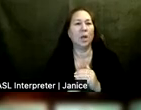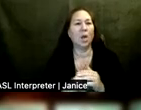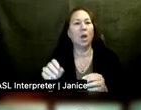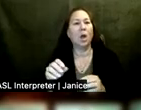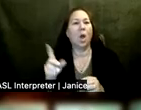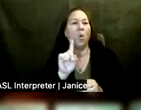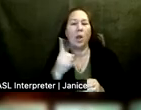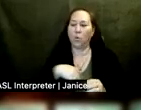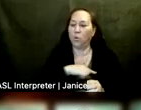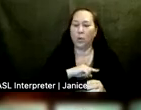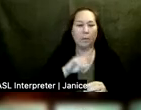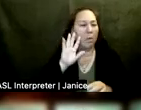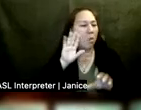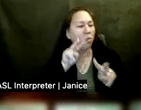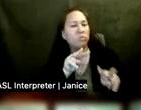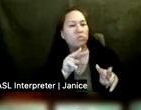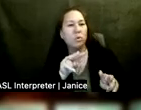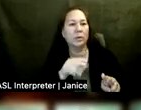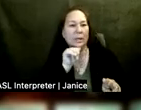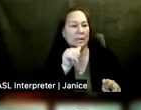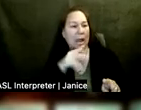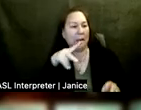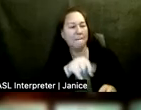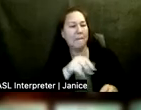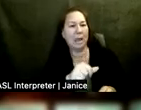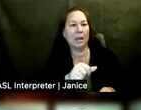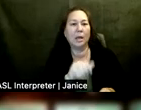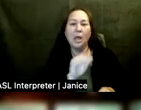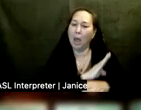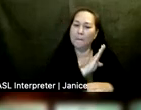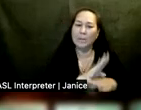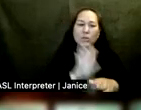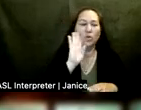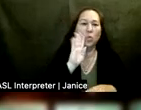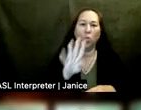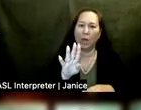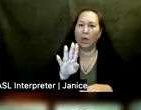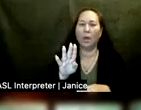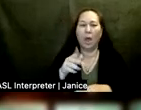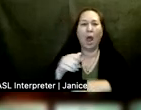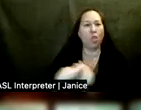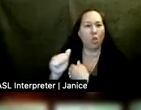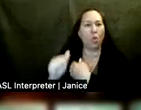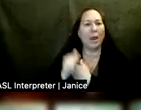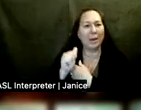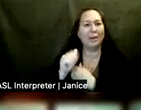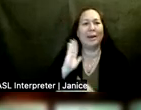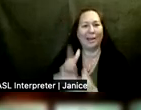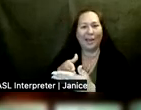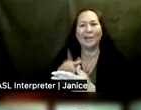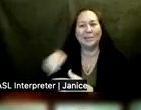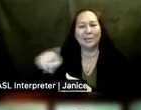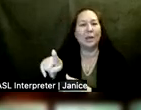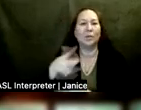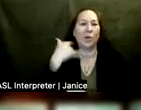employee or an employer or another person may threaten to call immigration authorities, to call the police,